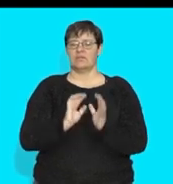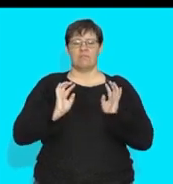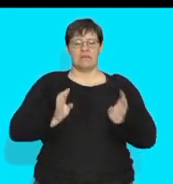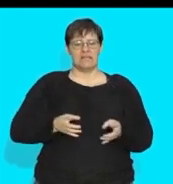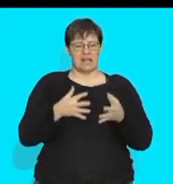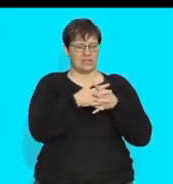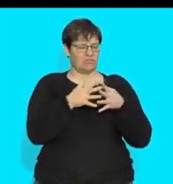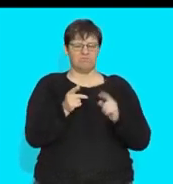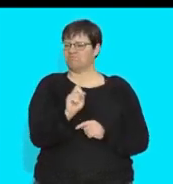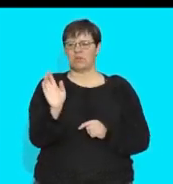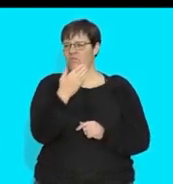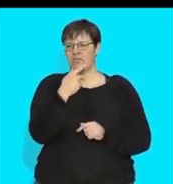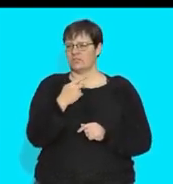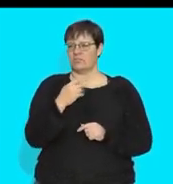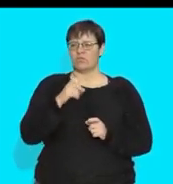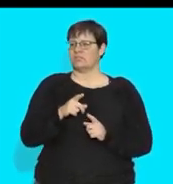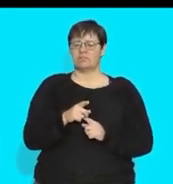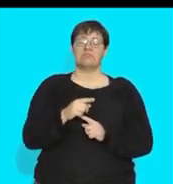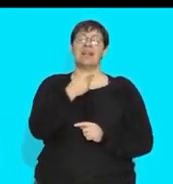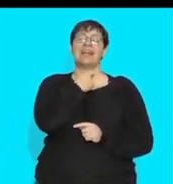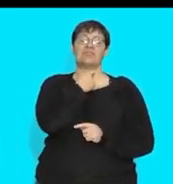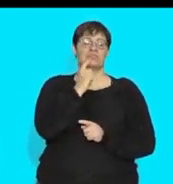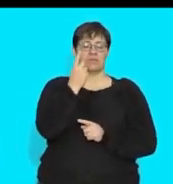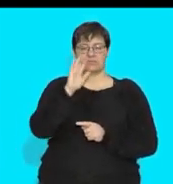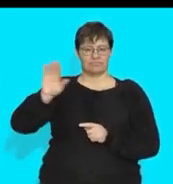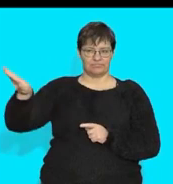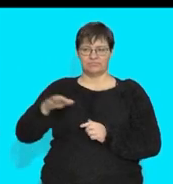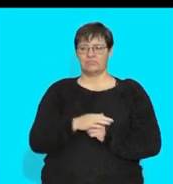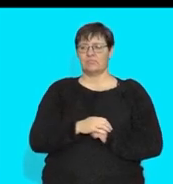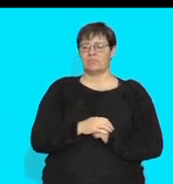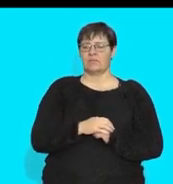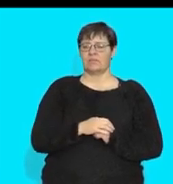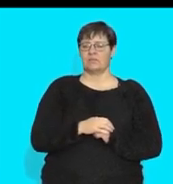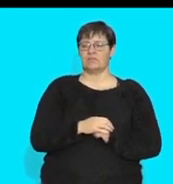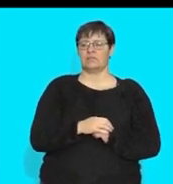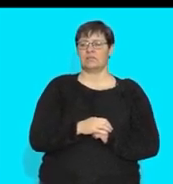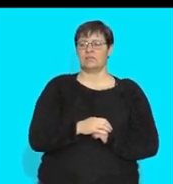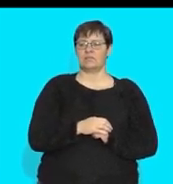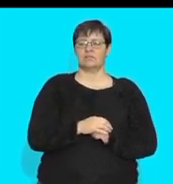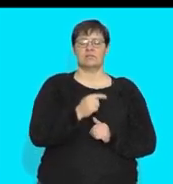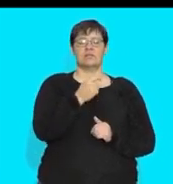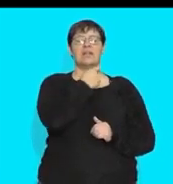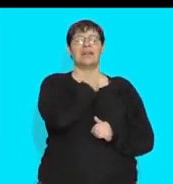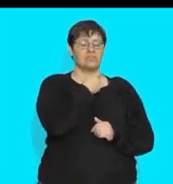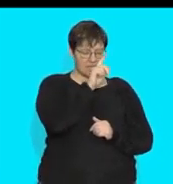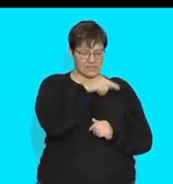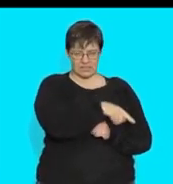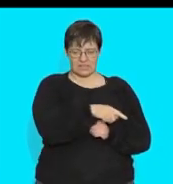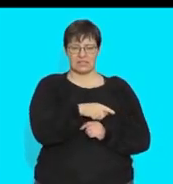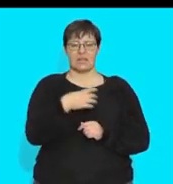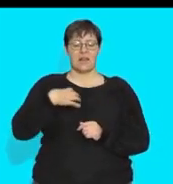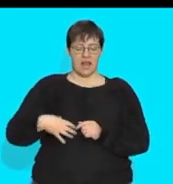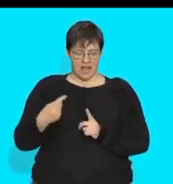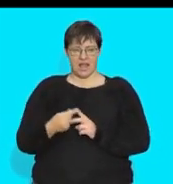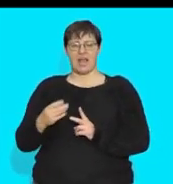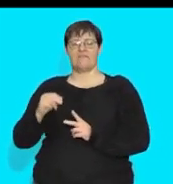got intercostal muscles. No, bronchus. No, I've only got larynx, one right there. Okay, so I've got a larynx. Yes, I've got